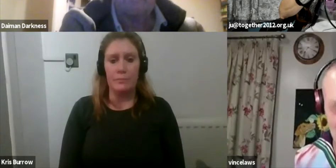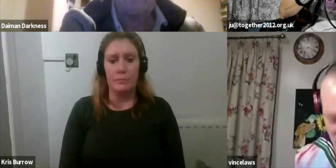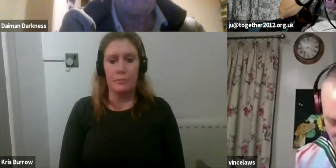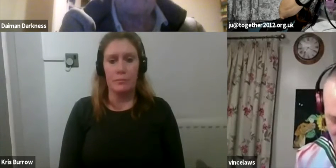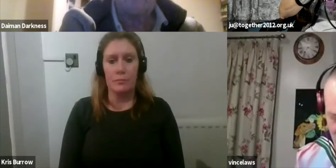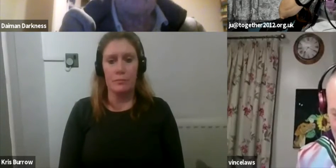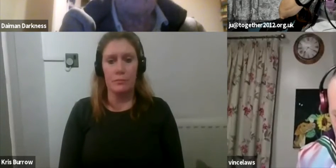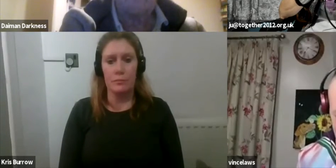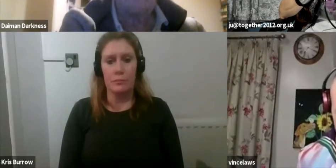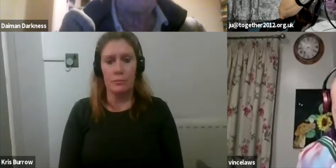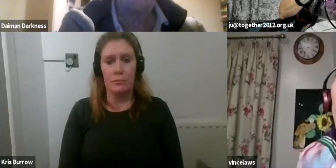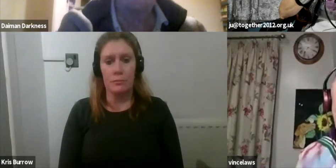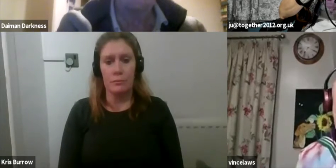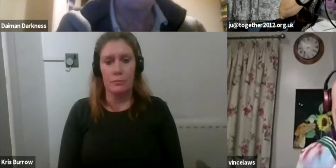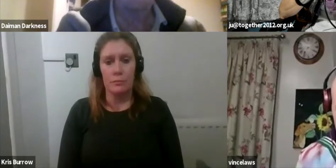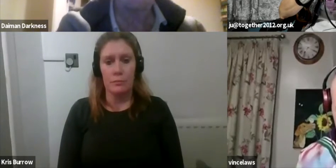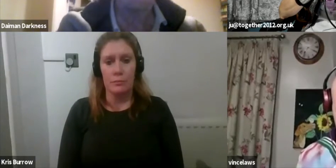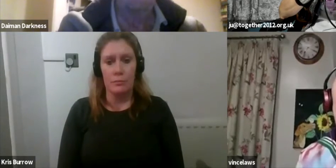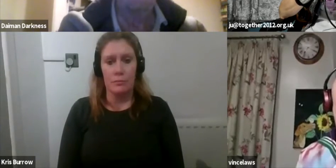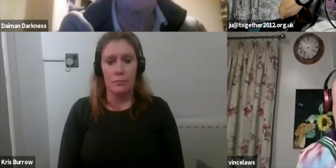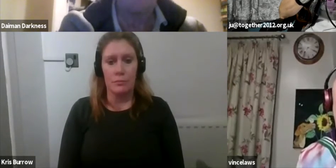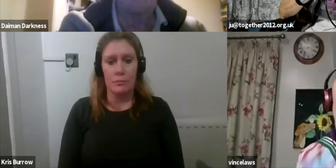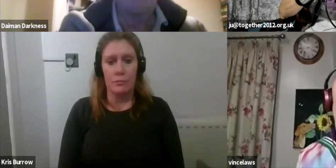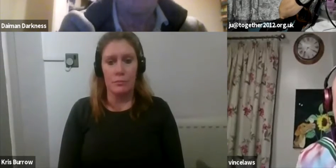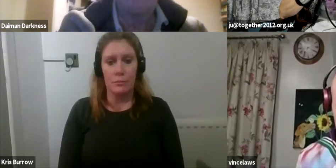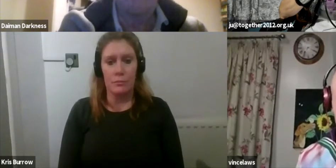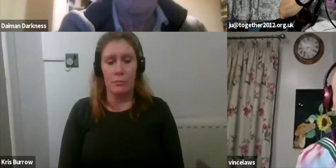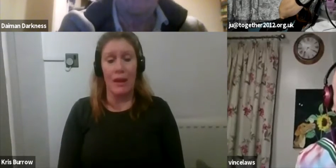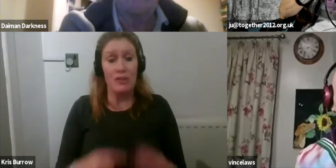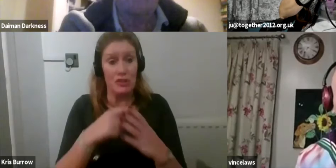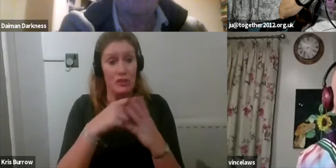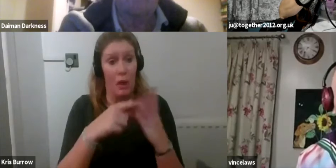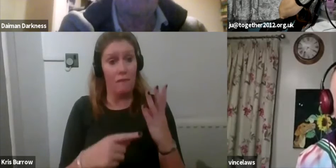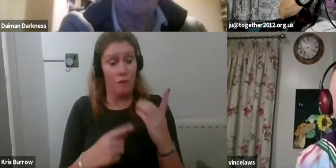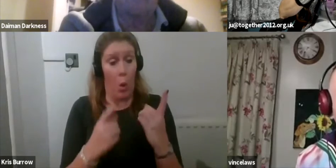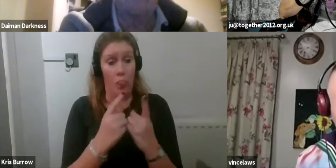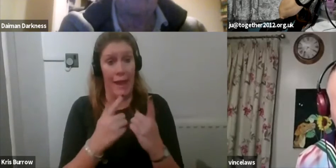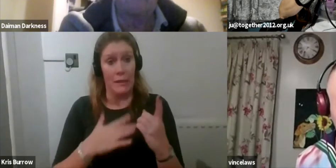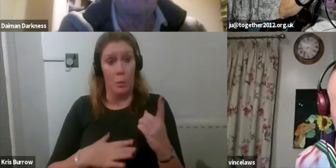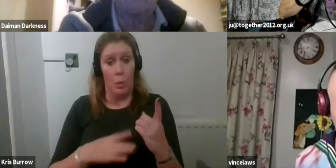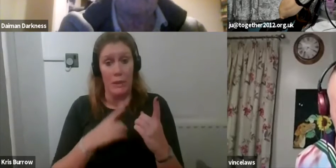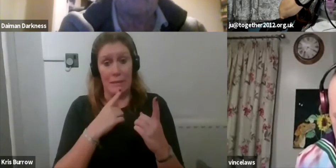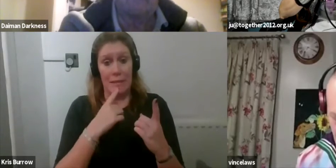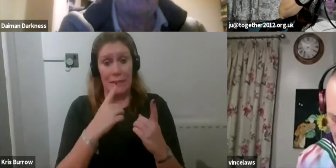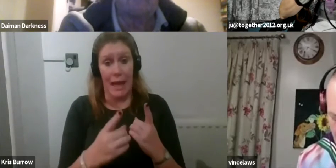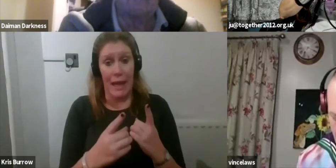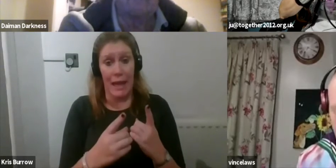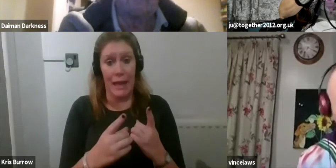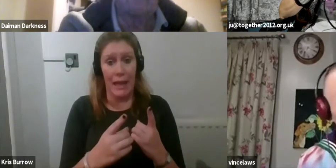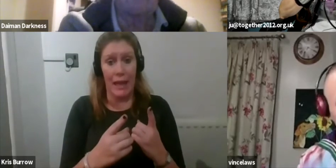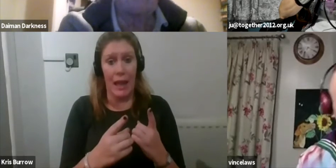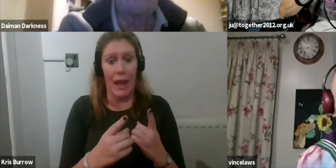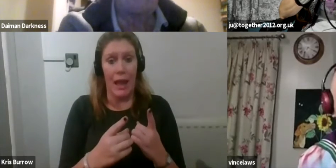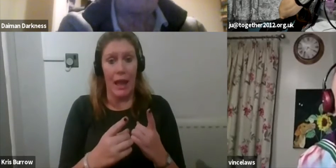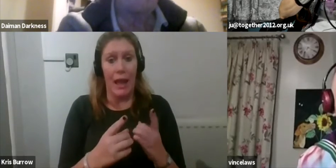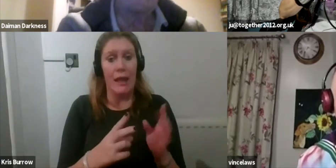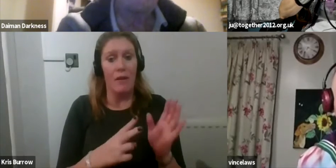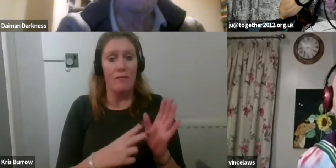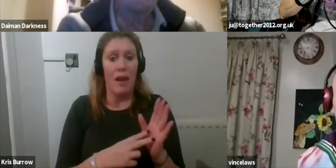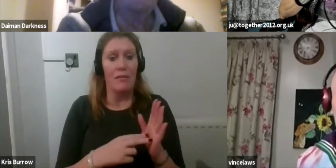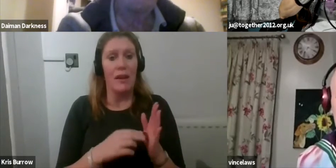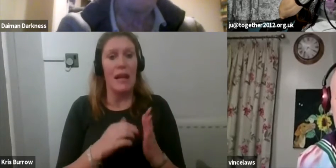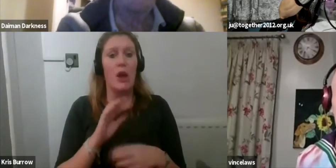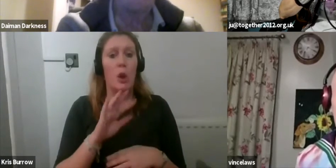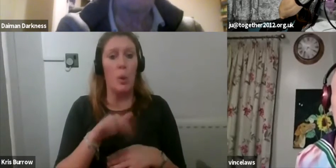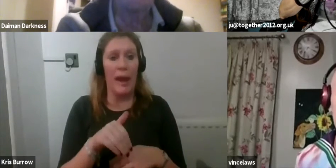called, let me just say I've got 4 things just to quickly say. It was called A Very Queer Nazi Faust. It's also got a subtitle,